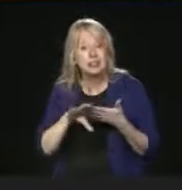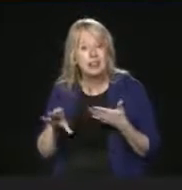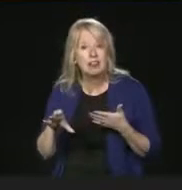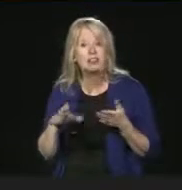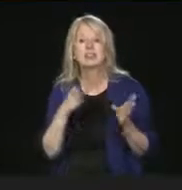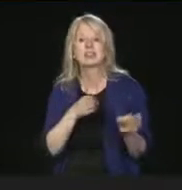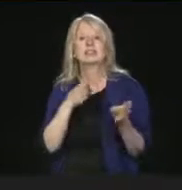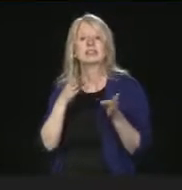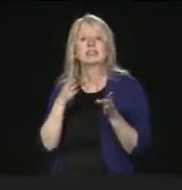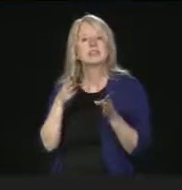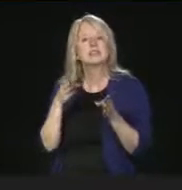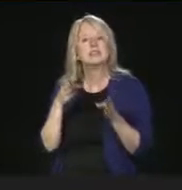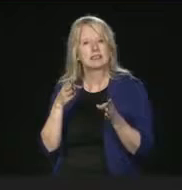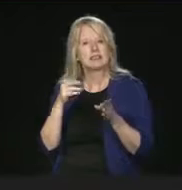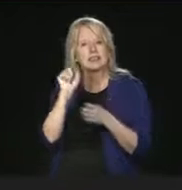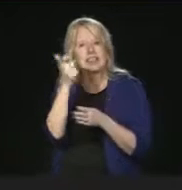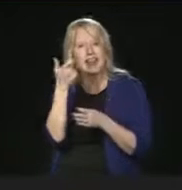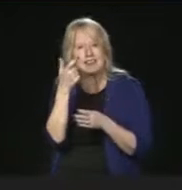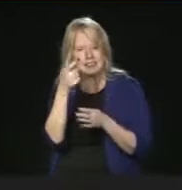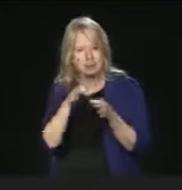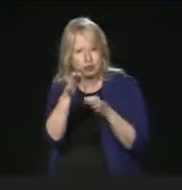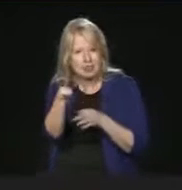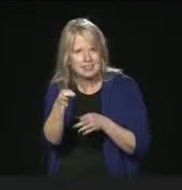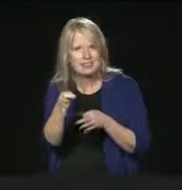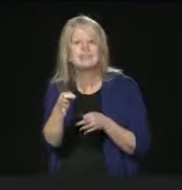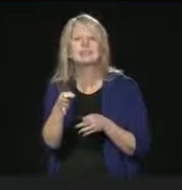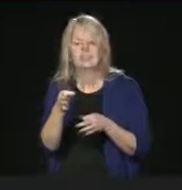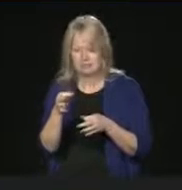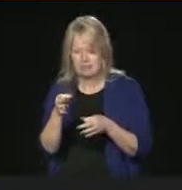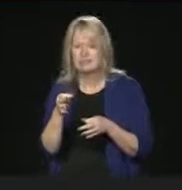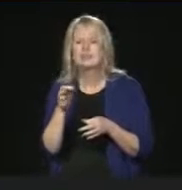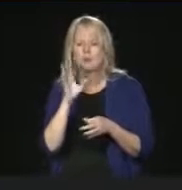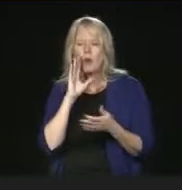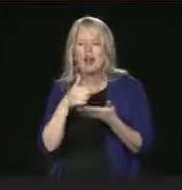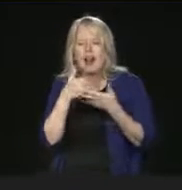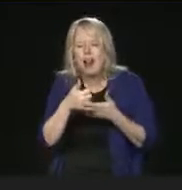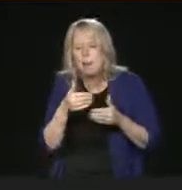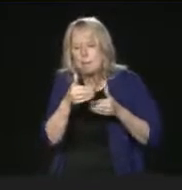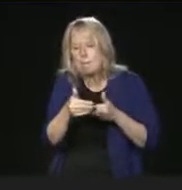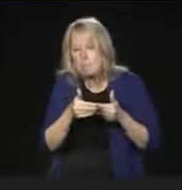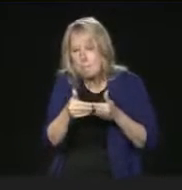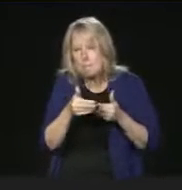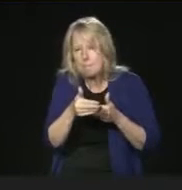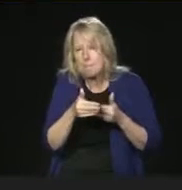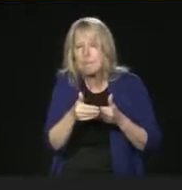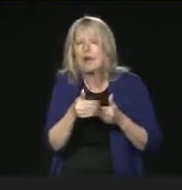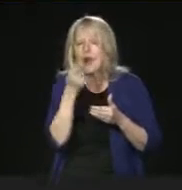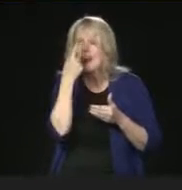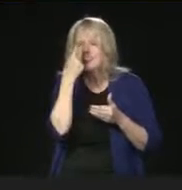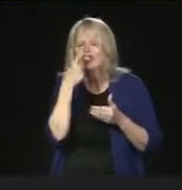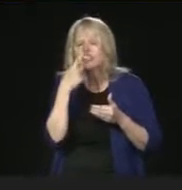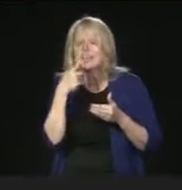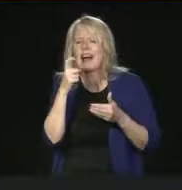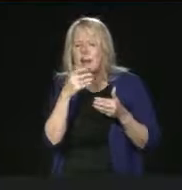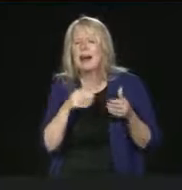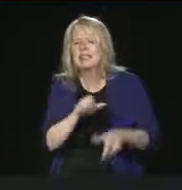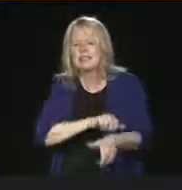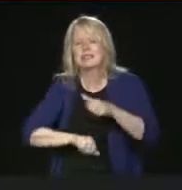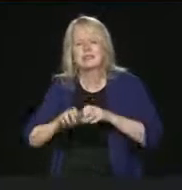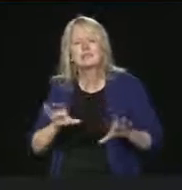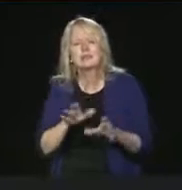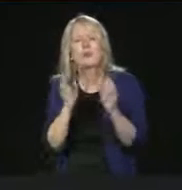in deferral of taxes, that will be a first step towards helping people. But of course, there are other things we will have